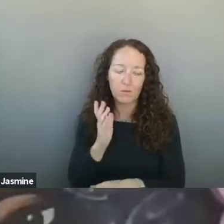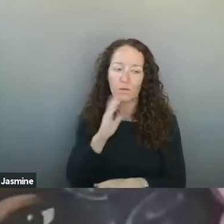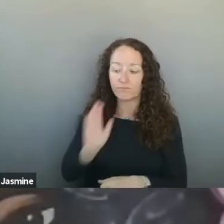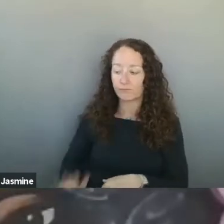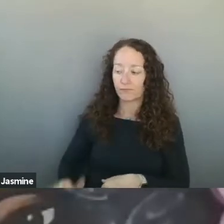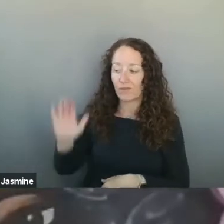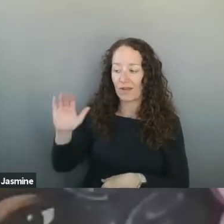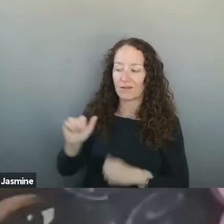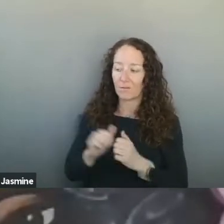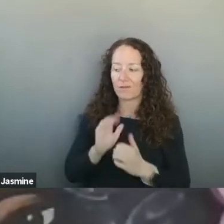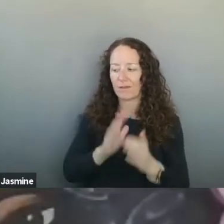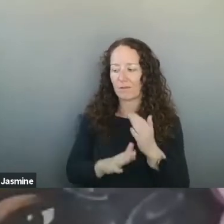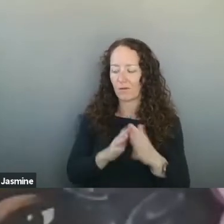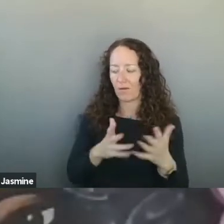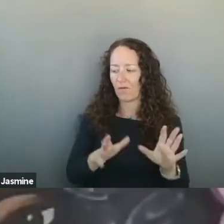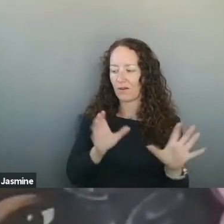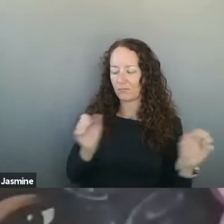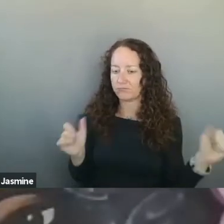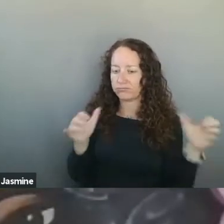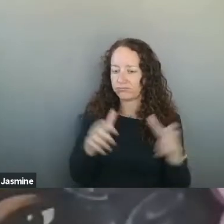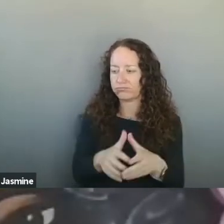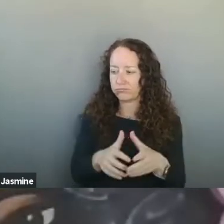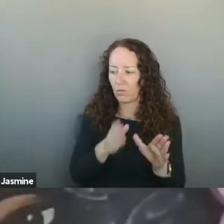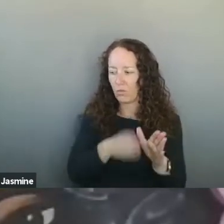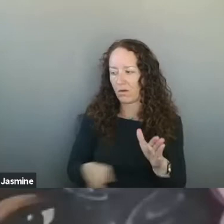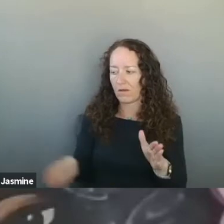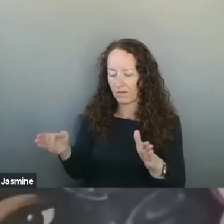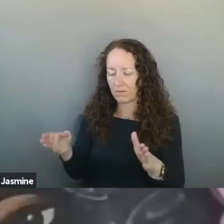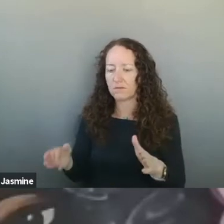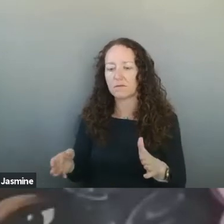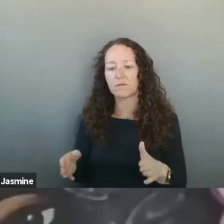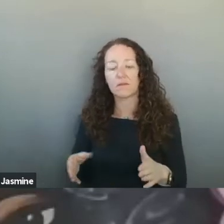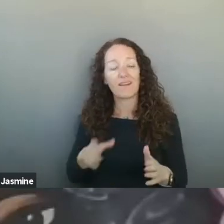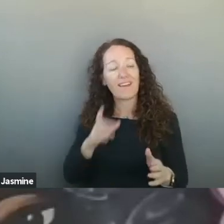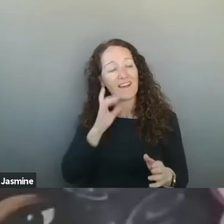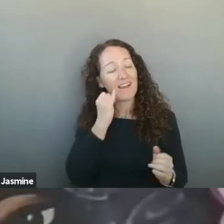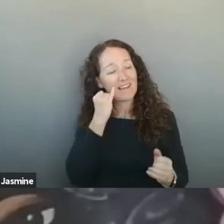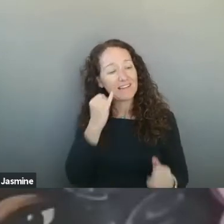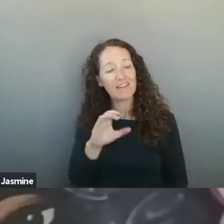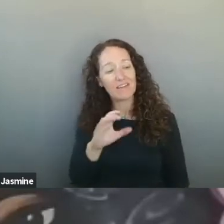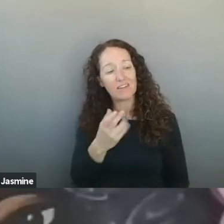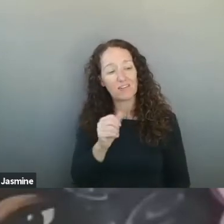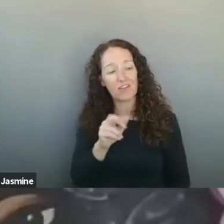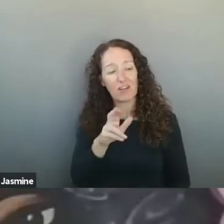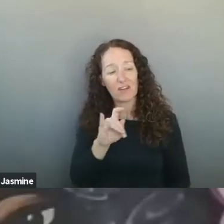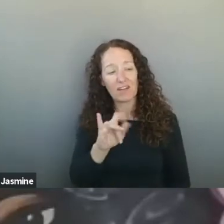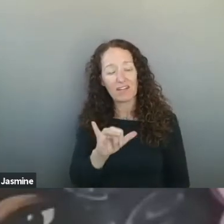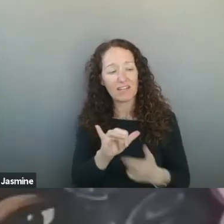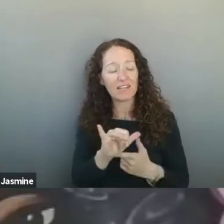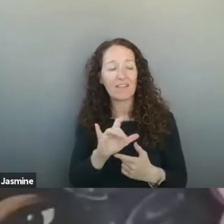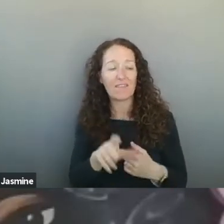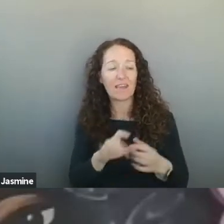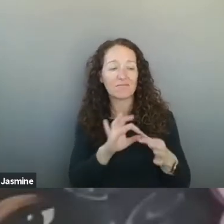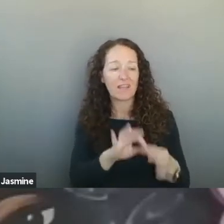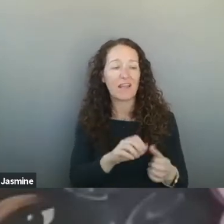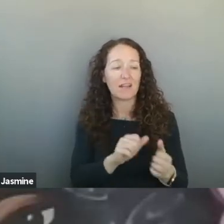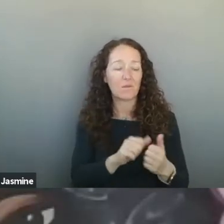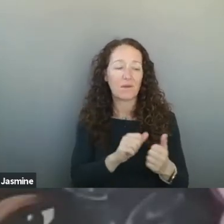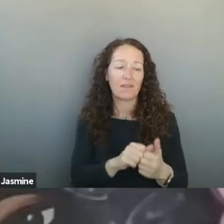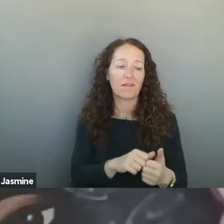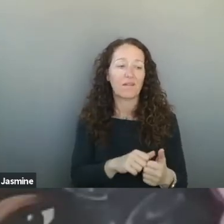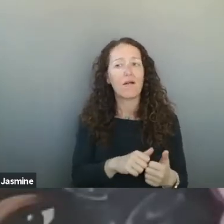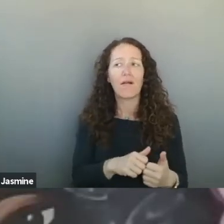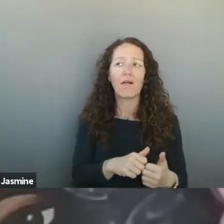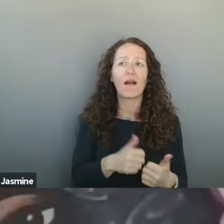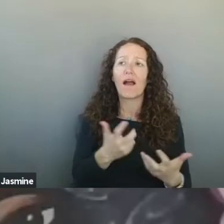again, is related to the saviorism that is connected to white supremacy. And I want to name and lift up the